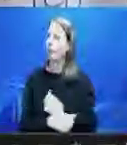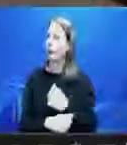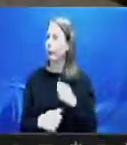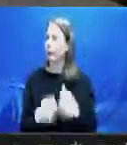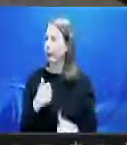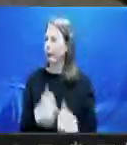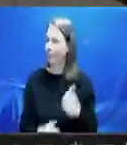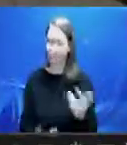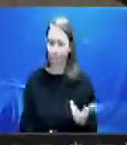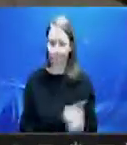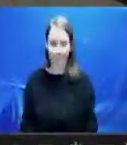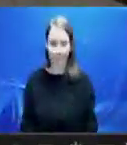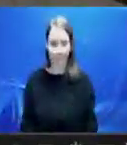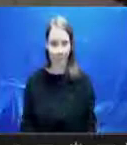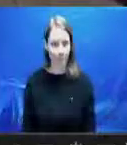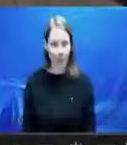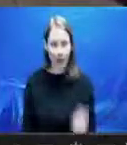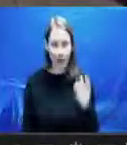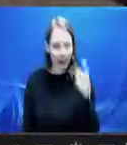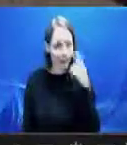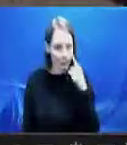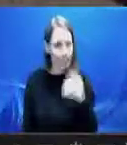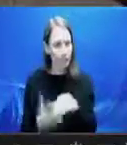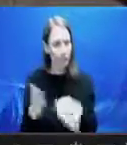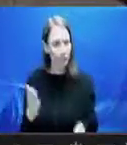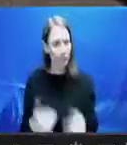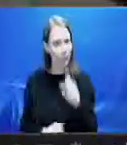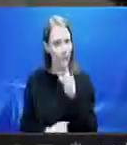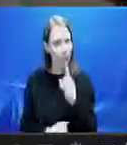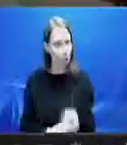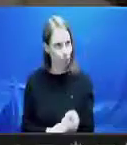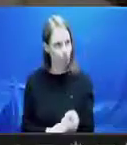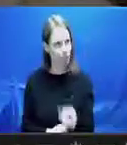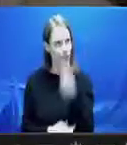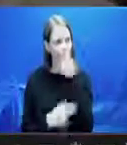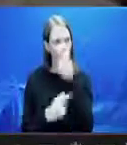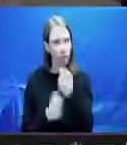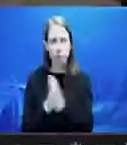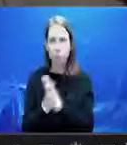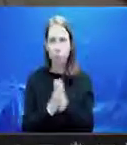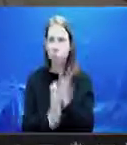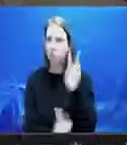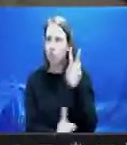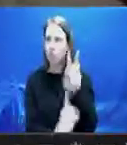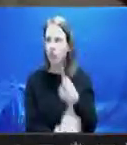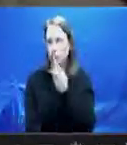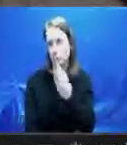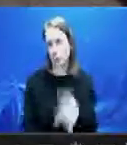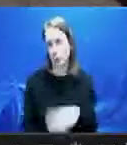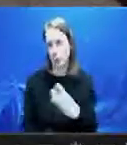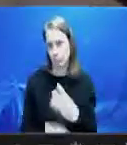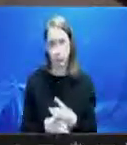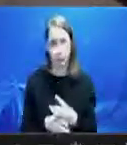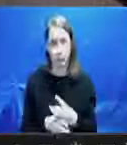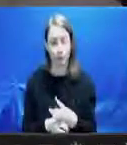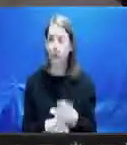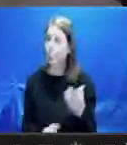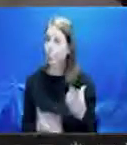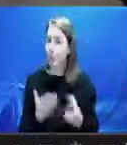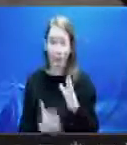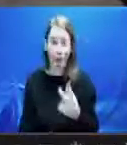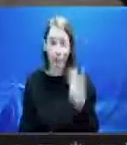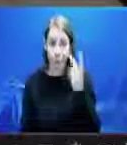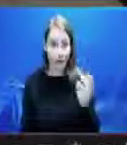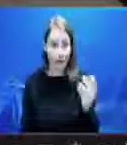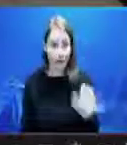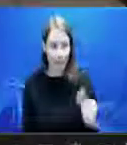willing to go that extra step to have them really apply something that we've learned to something in the real world, something that maybe they've never seen before, something that's richer,